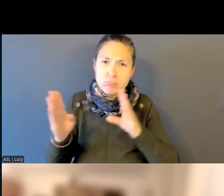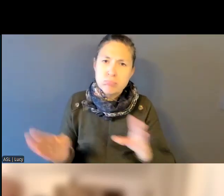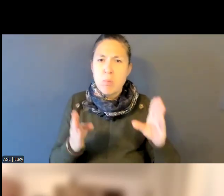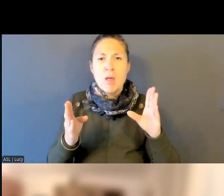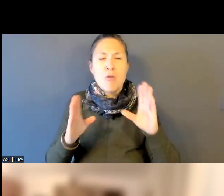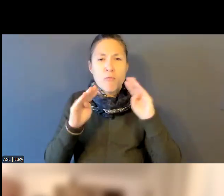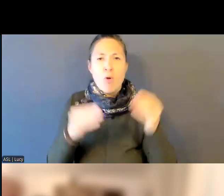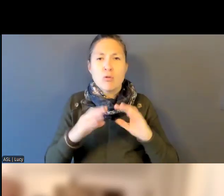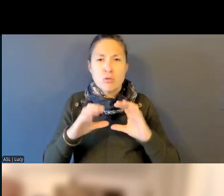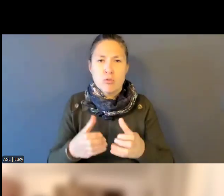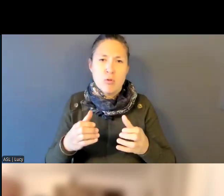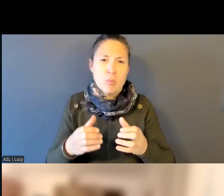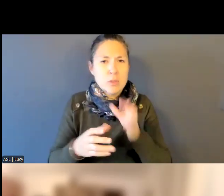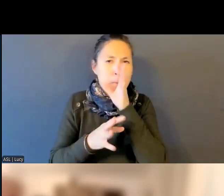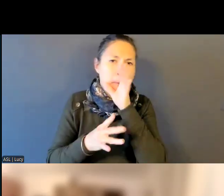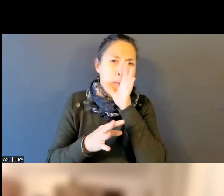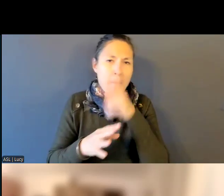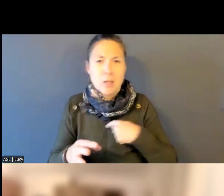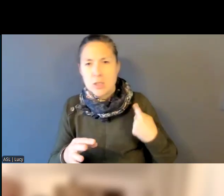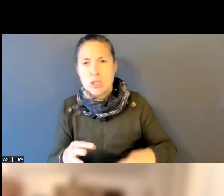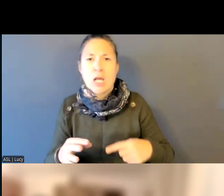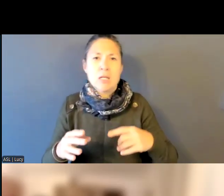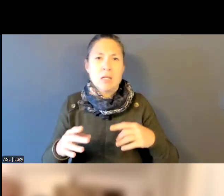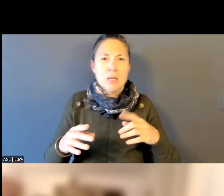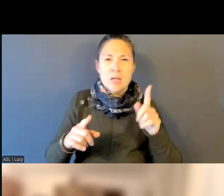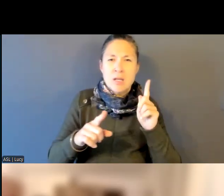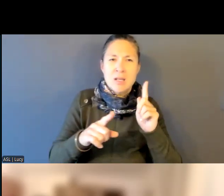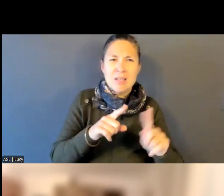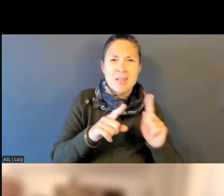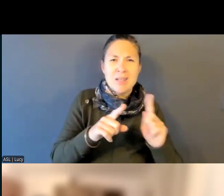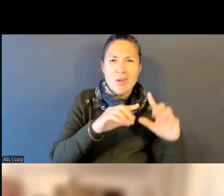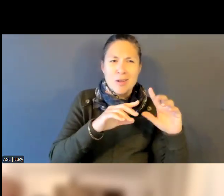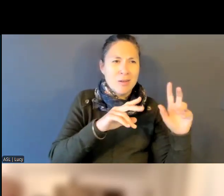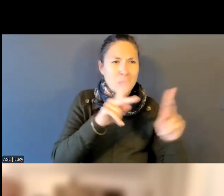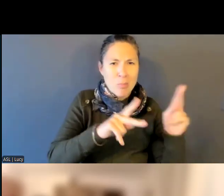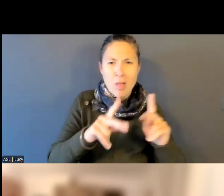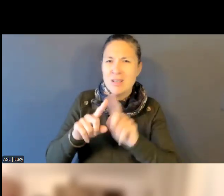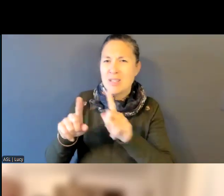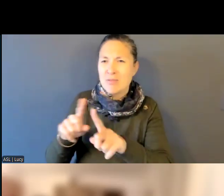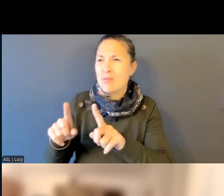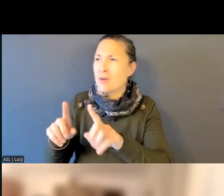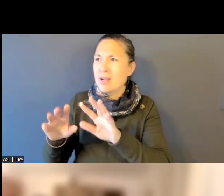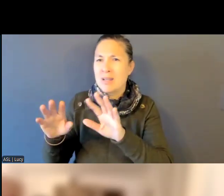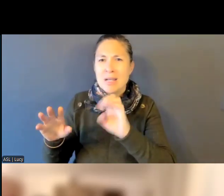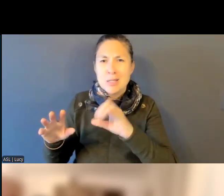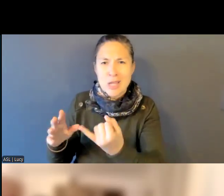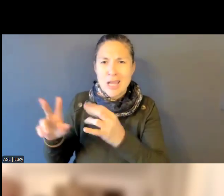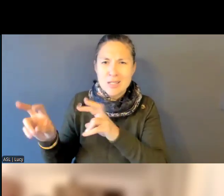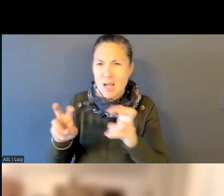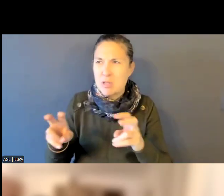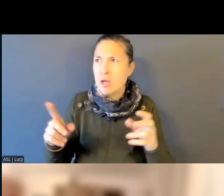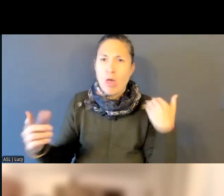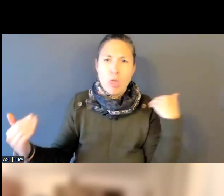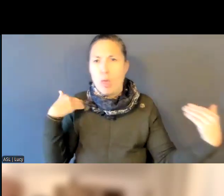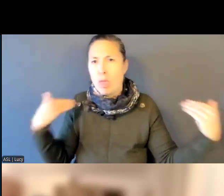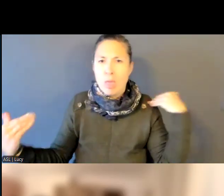Chinese by actually different parties on different kinds of EJ topics. And I was just feeling like, is this really